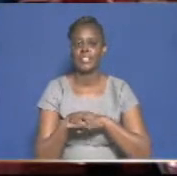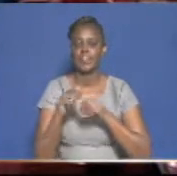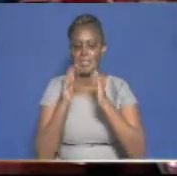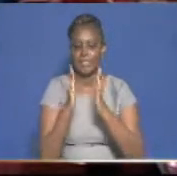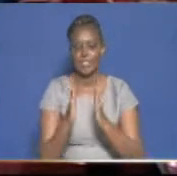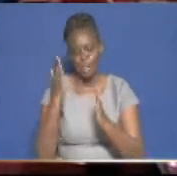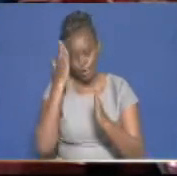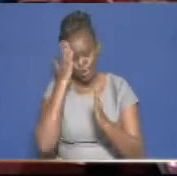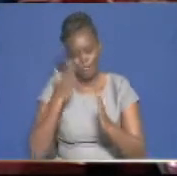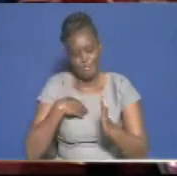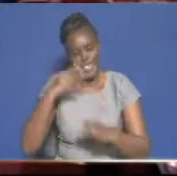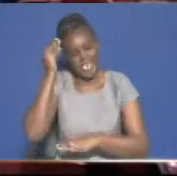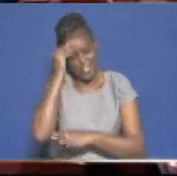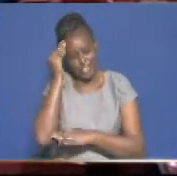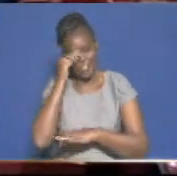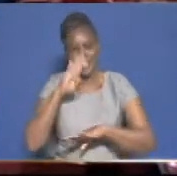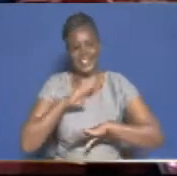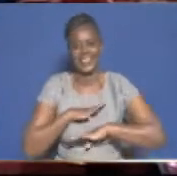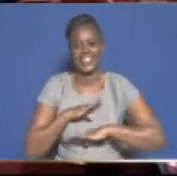know that I'm educated enough.